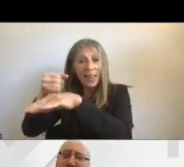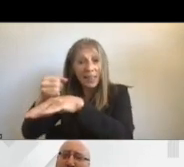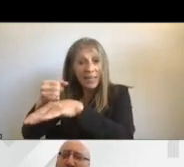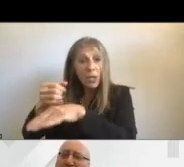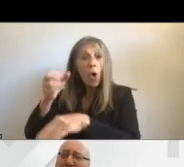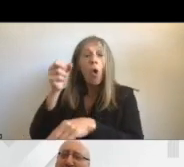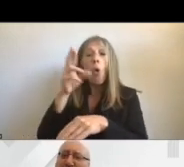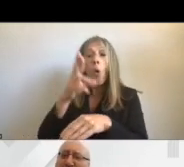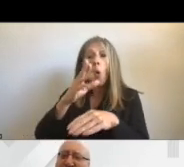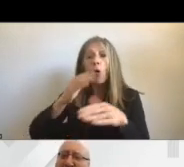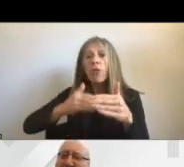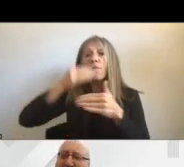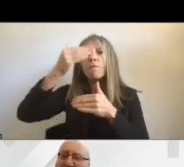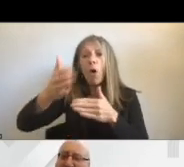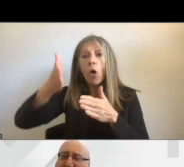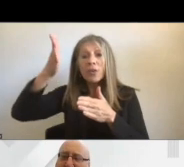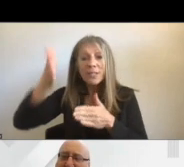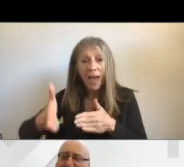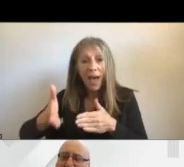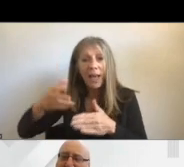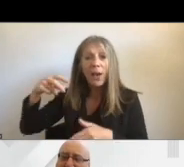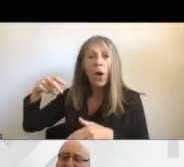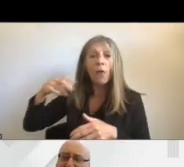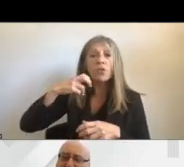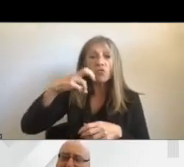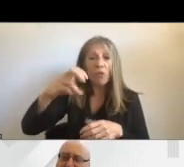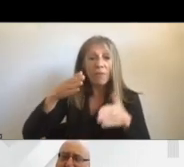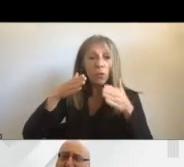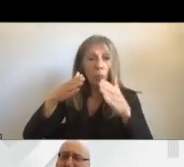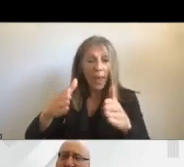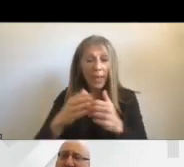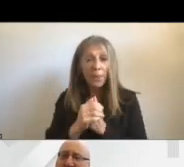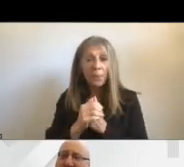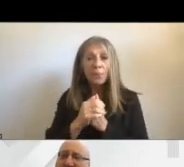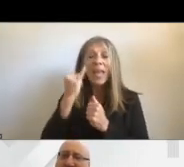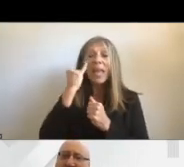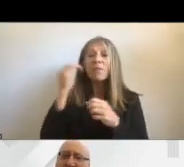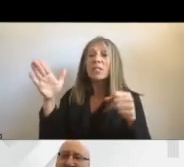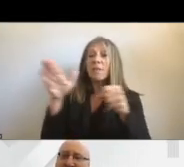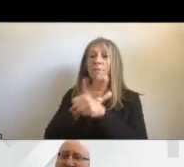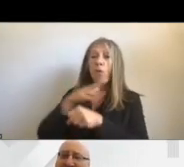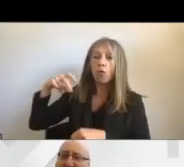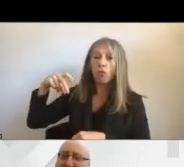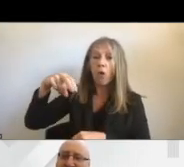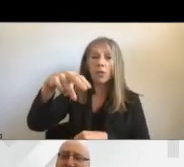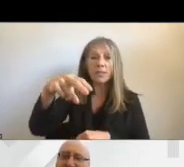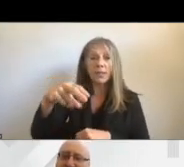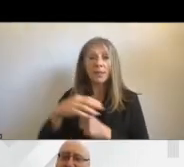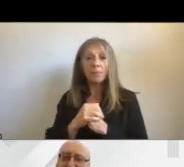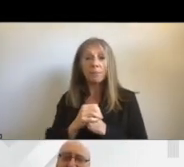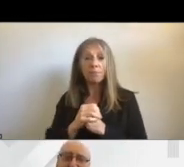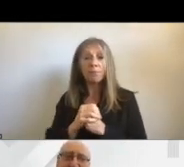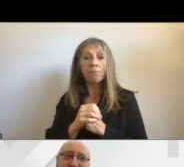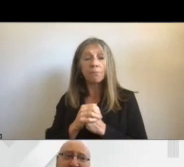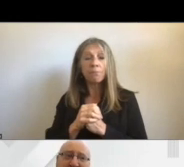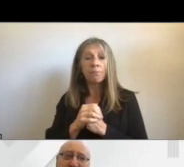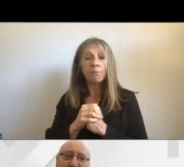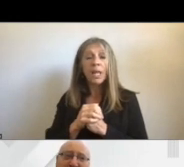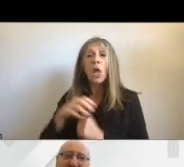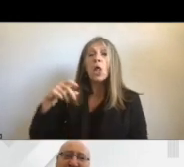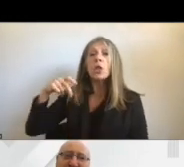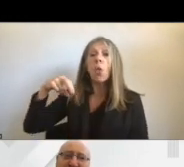Between the detectable warning surface and the edge of pavement where a setback is already permitted, the 2 inches is included